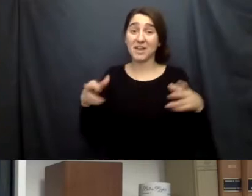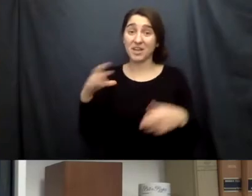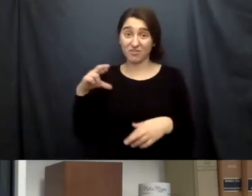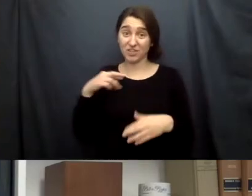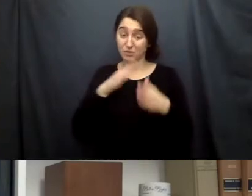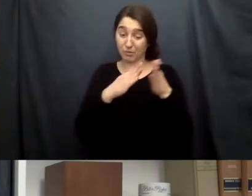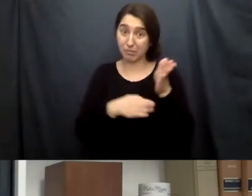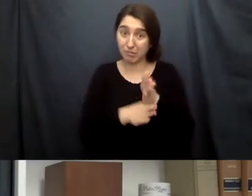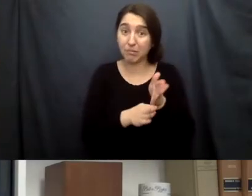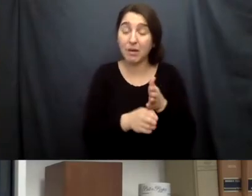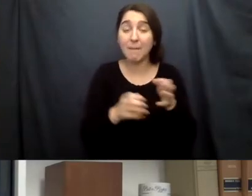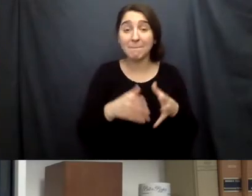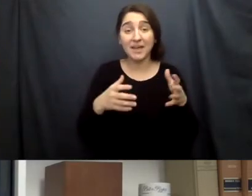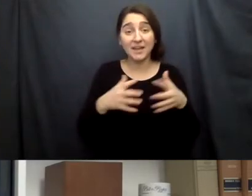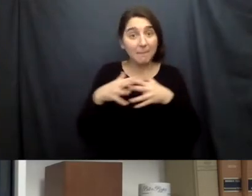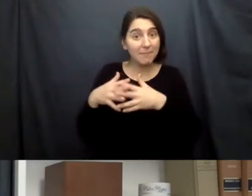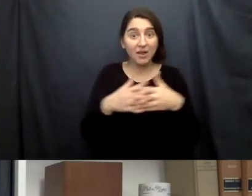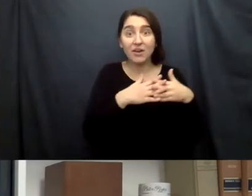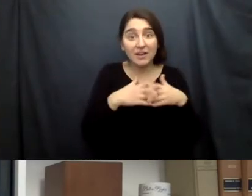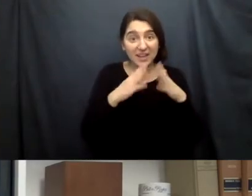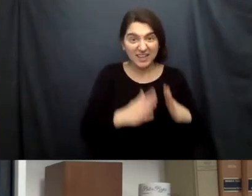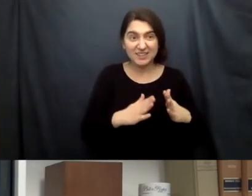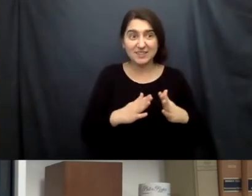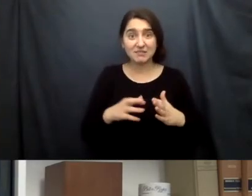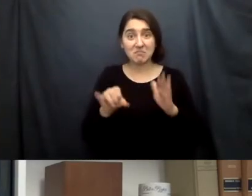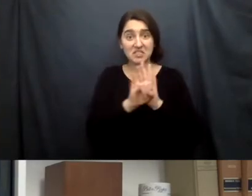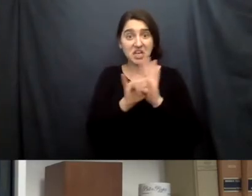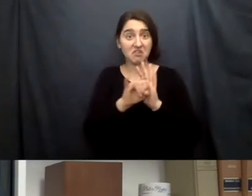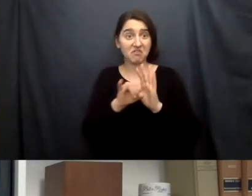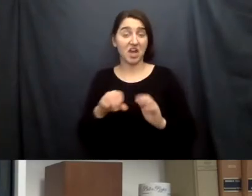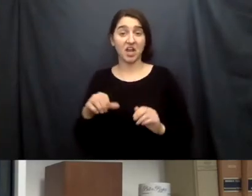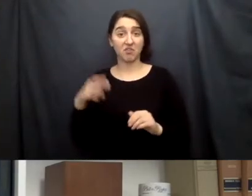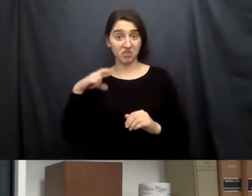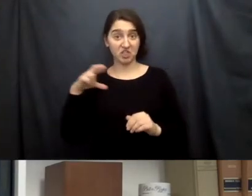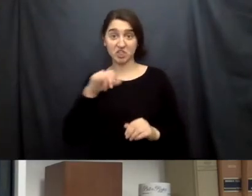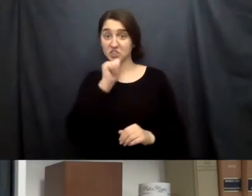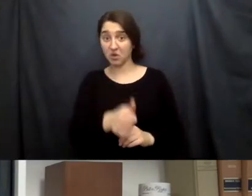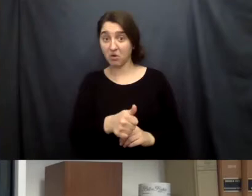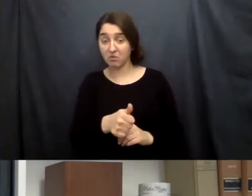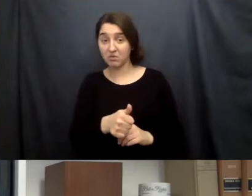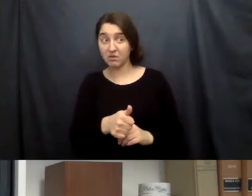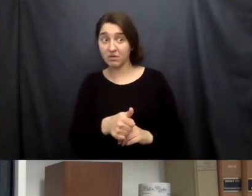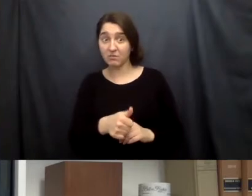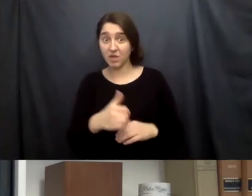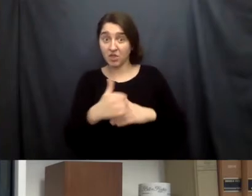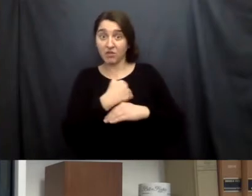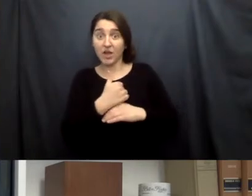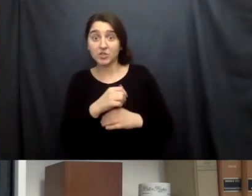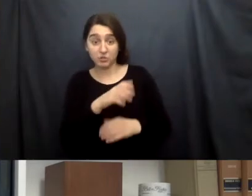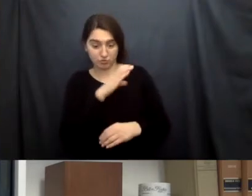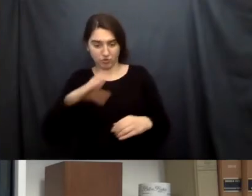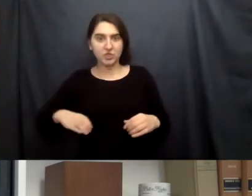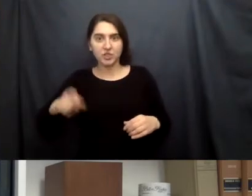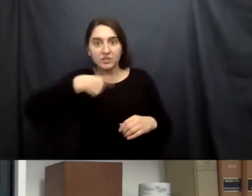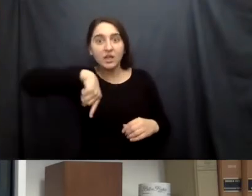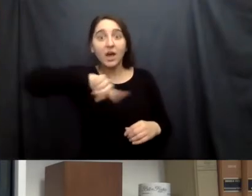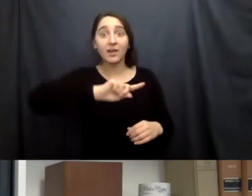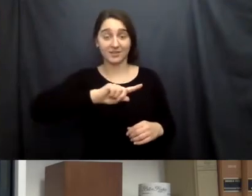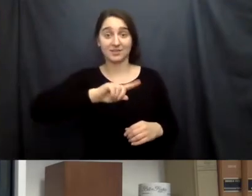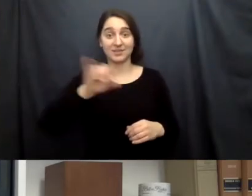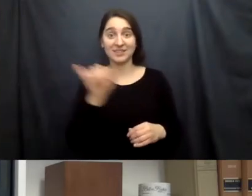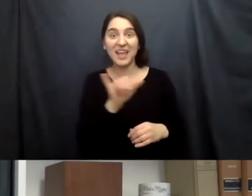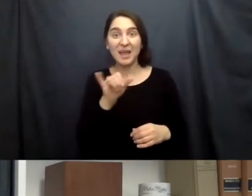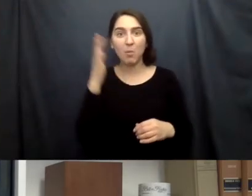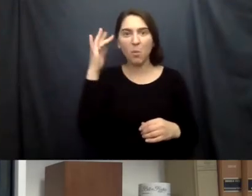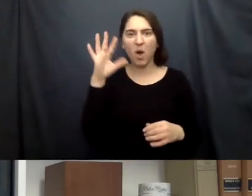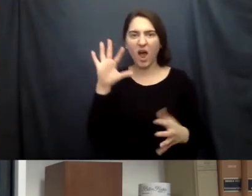not only to religious minorities, including the growing number of Americans who don't identify as religious, but also to